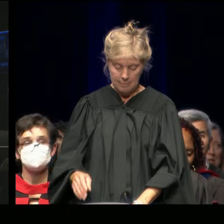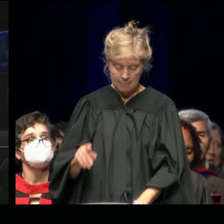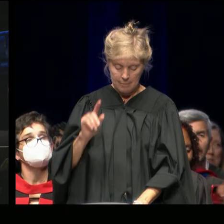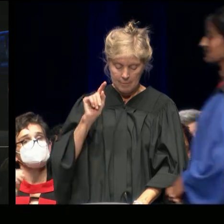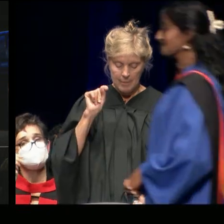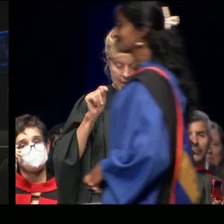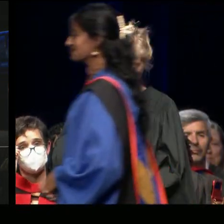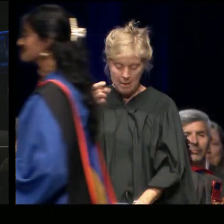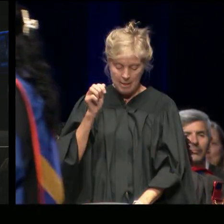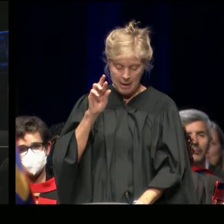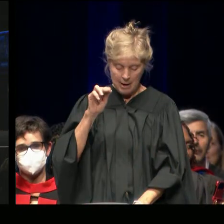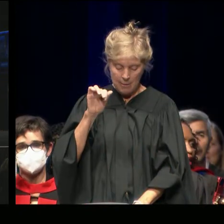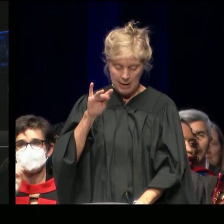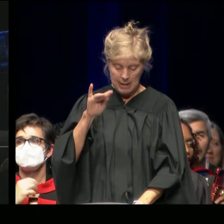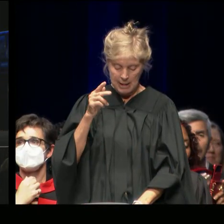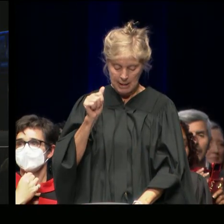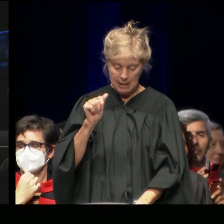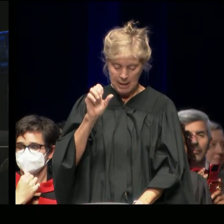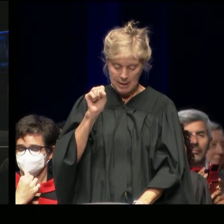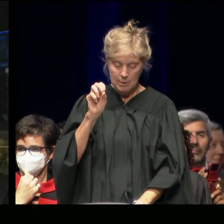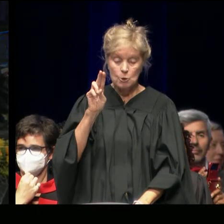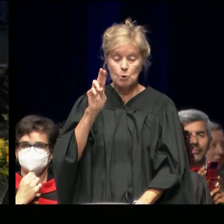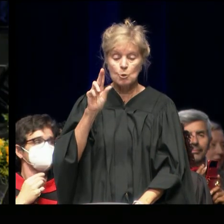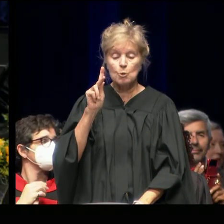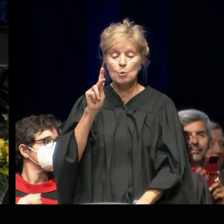Faranika Sukumaran.